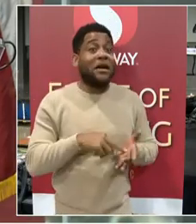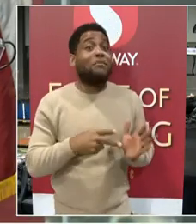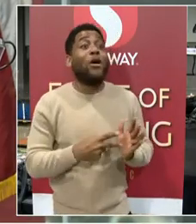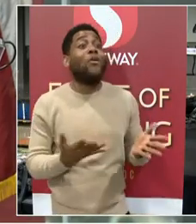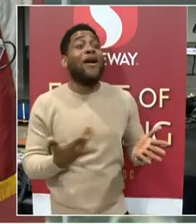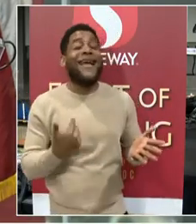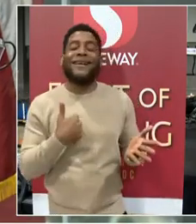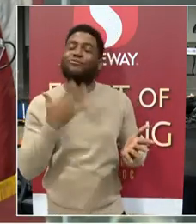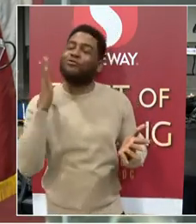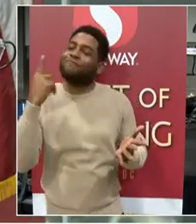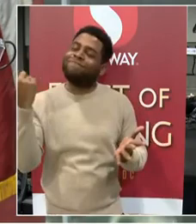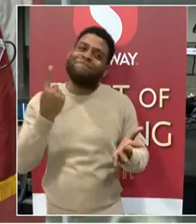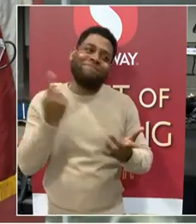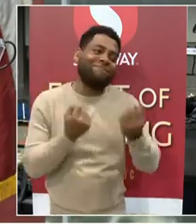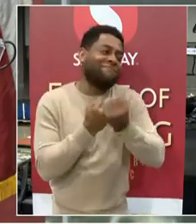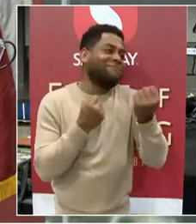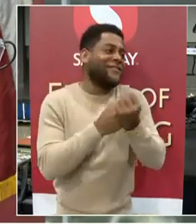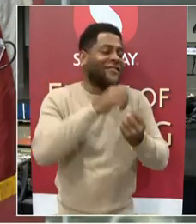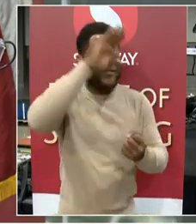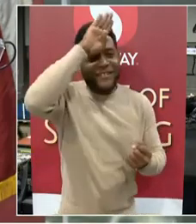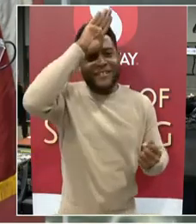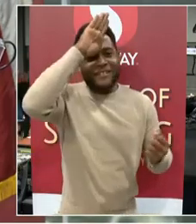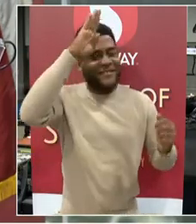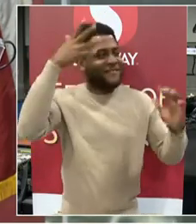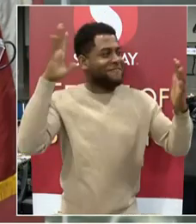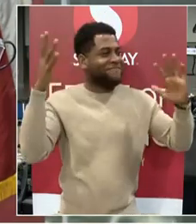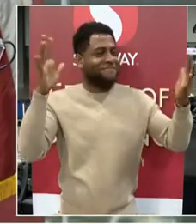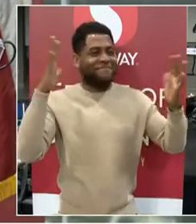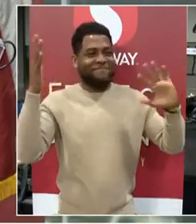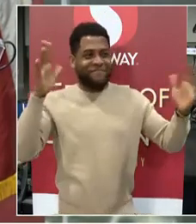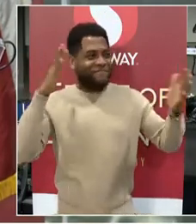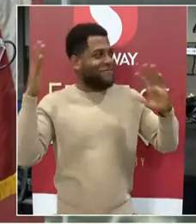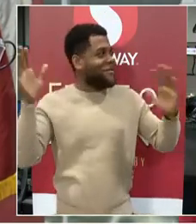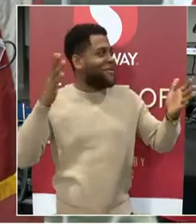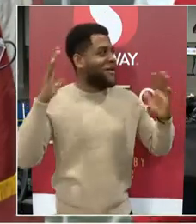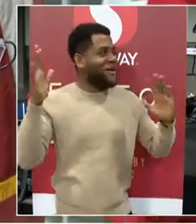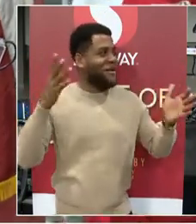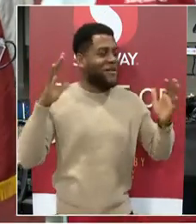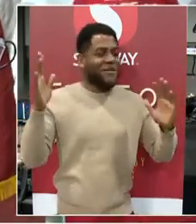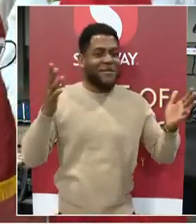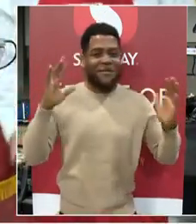Come on, fire chief. Come on, fire chief.